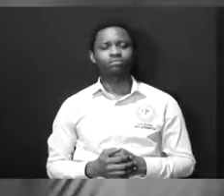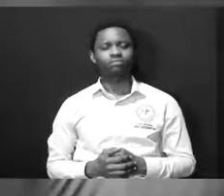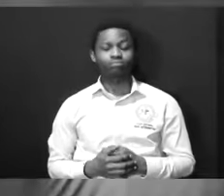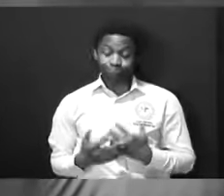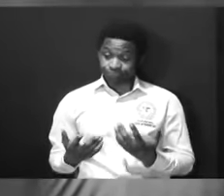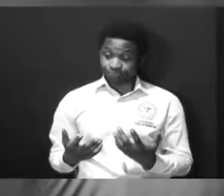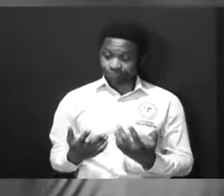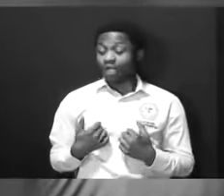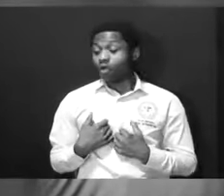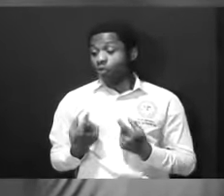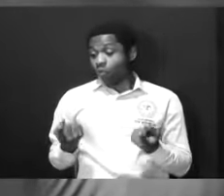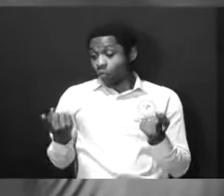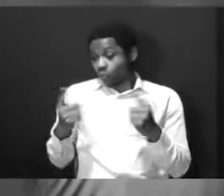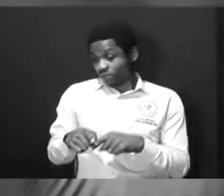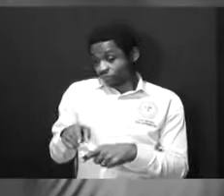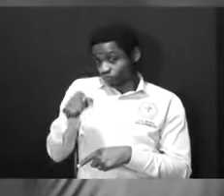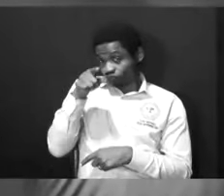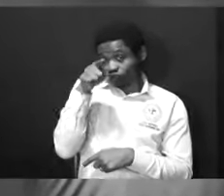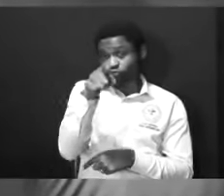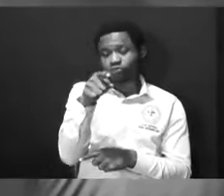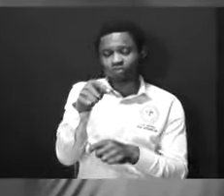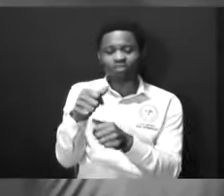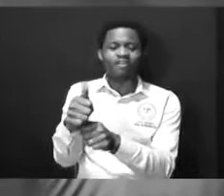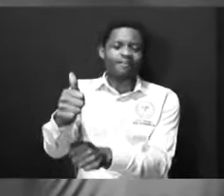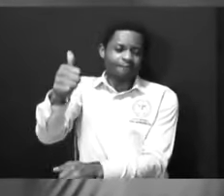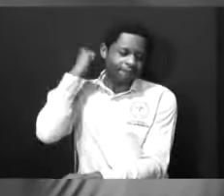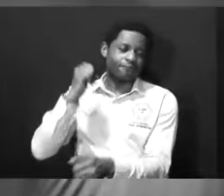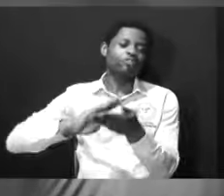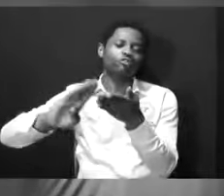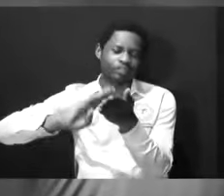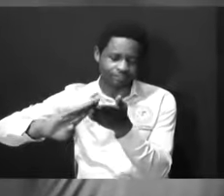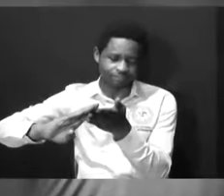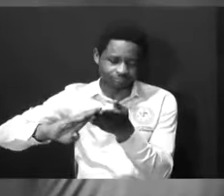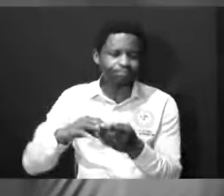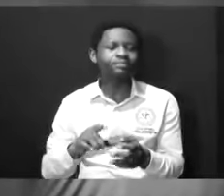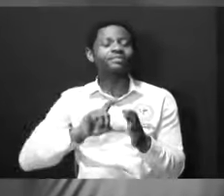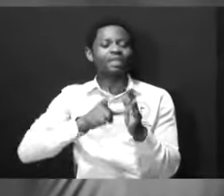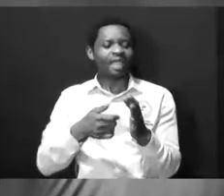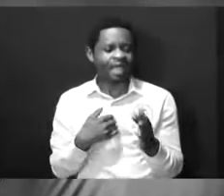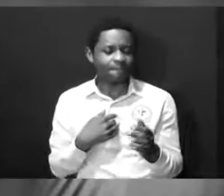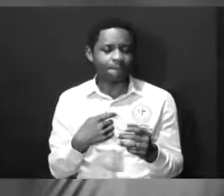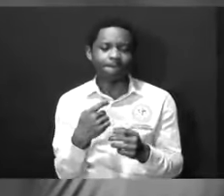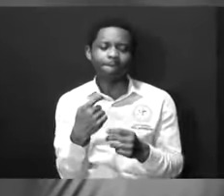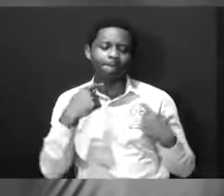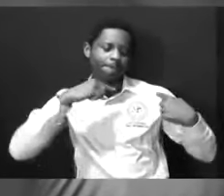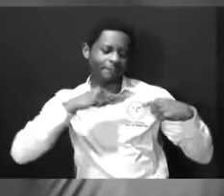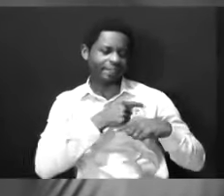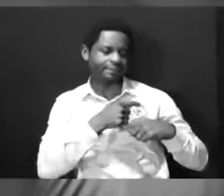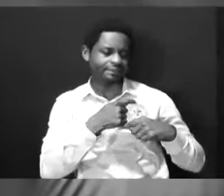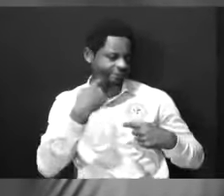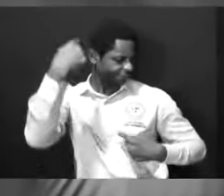don't forgive and you hold on to an offense and keep it steadily in your